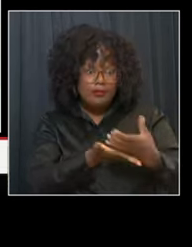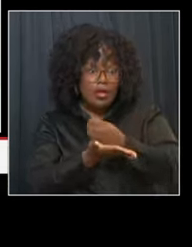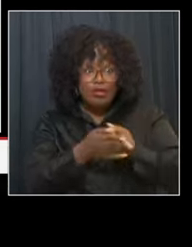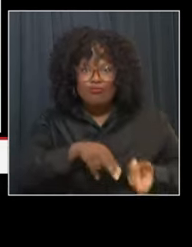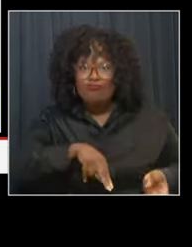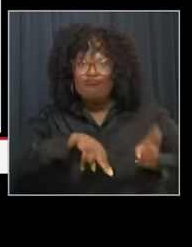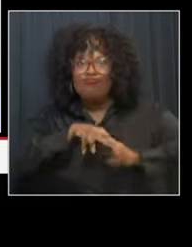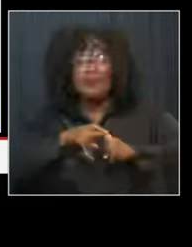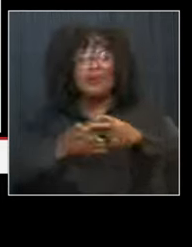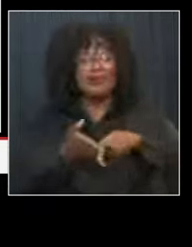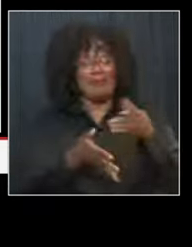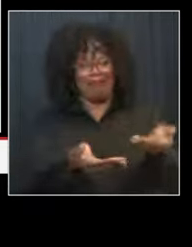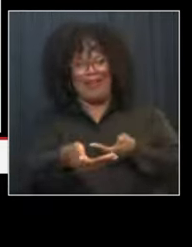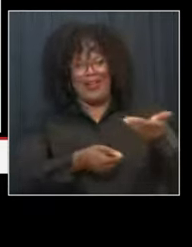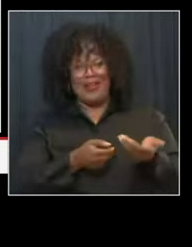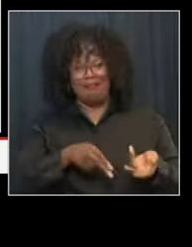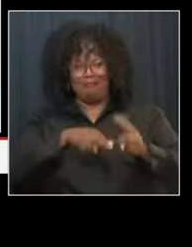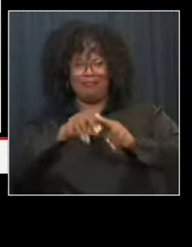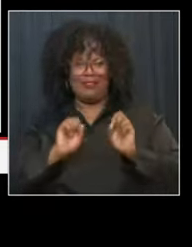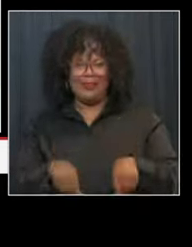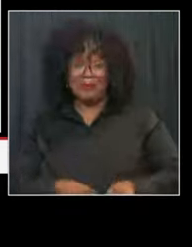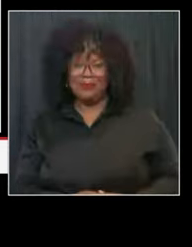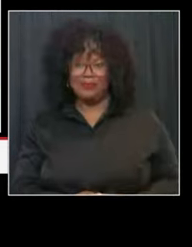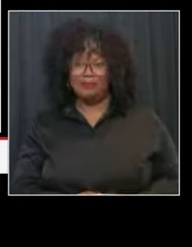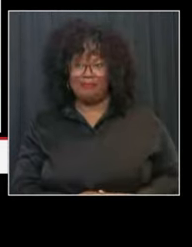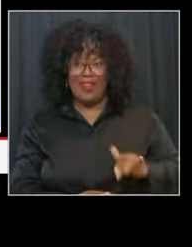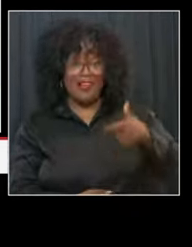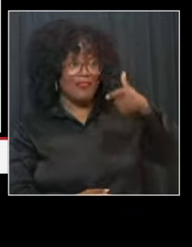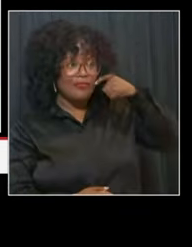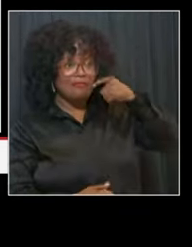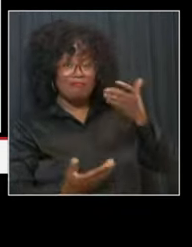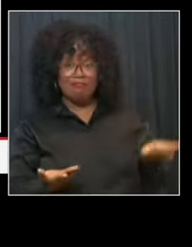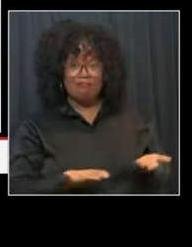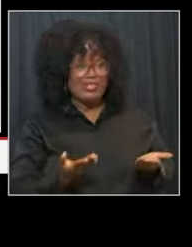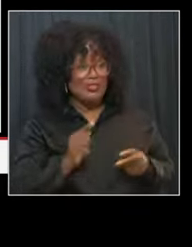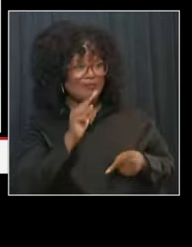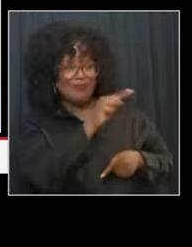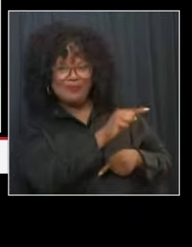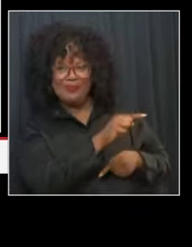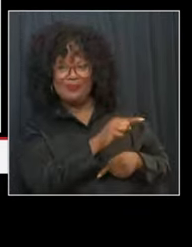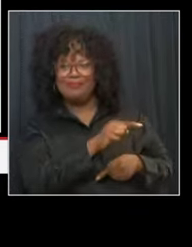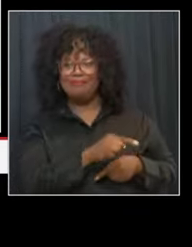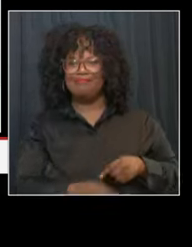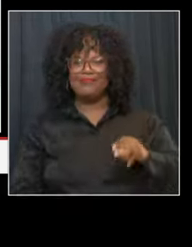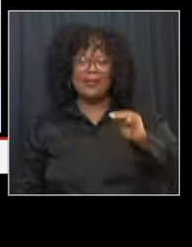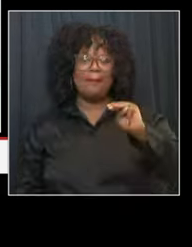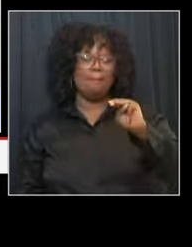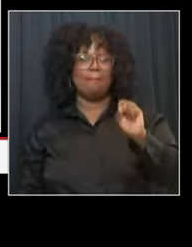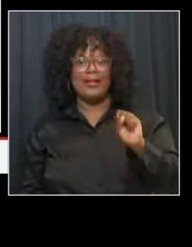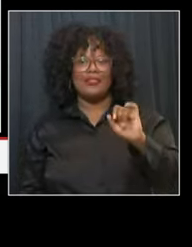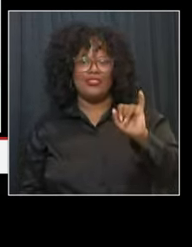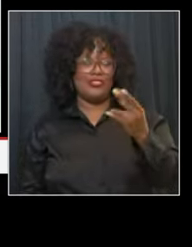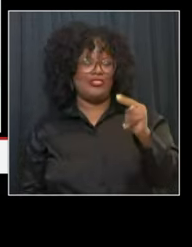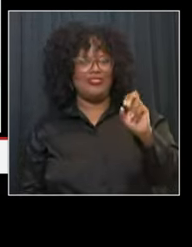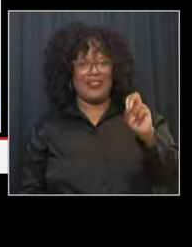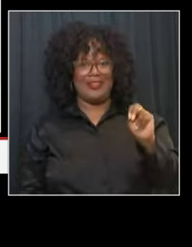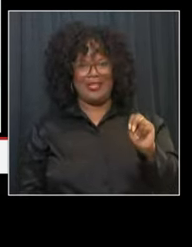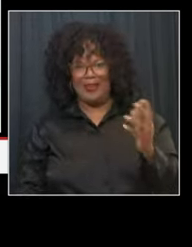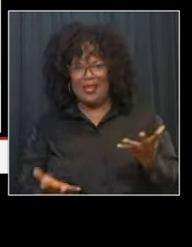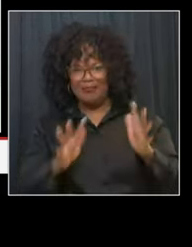us, OUC call taker Miss Johnson, who represents the men and women of the Office of Unified